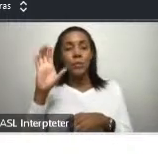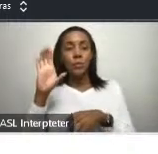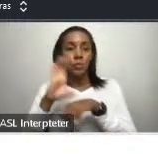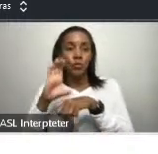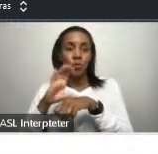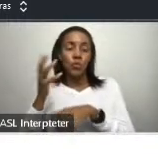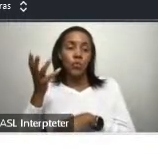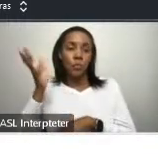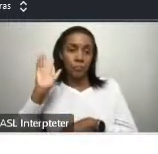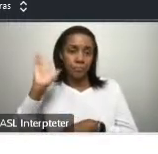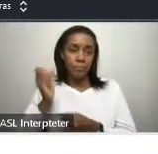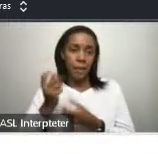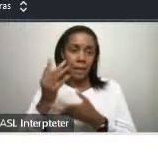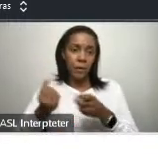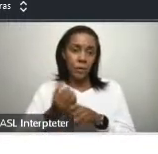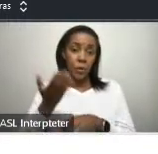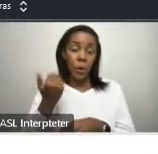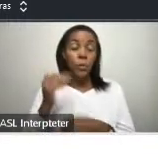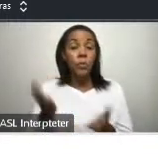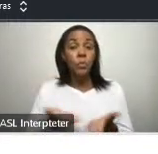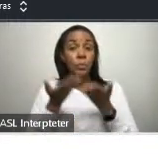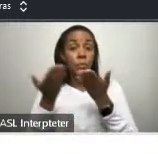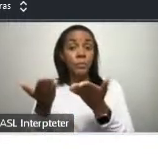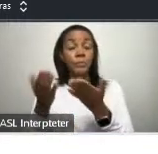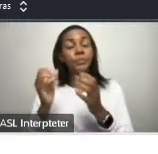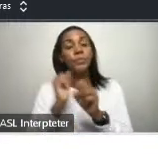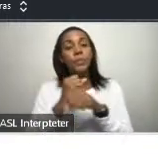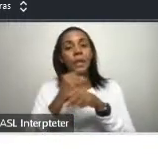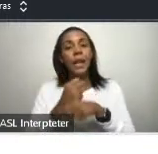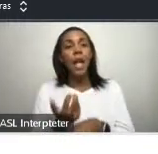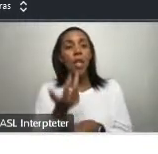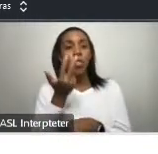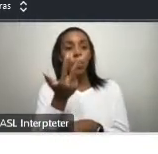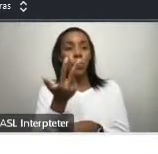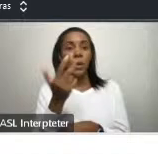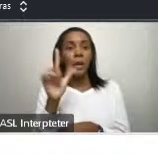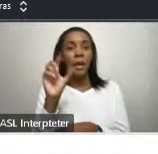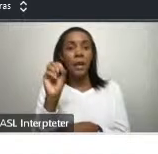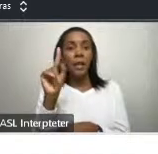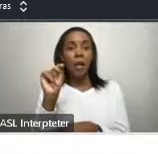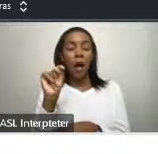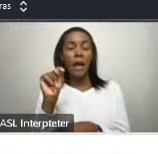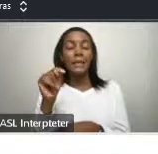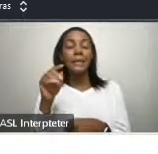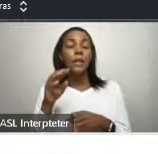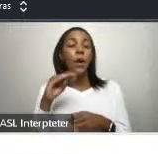The proposal would be to create a 3-lot residential development,